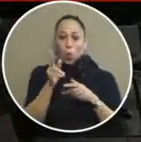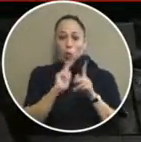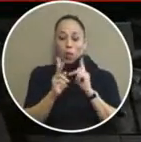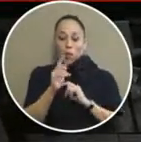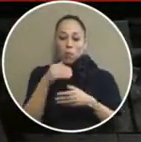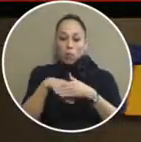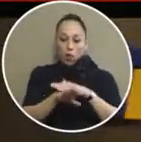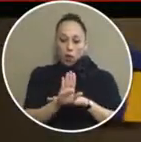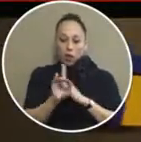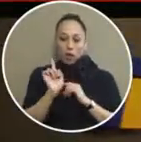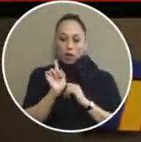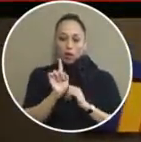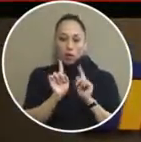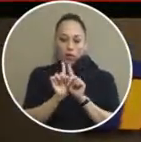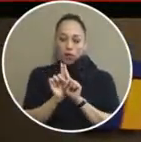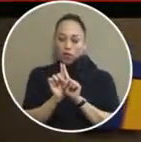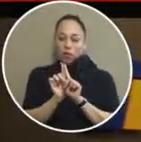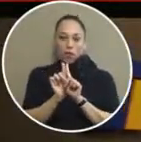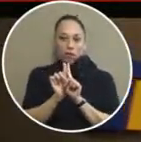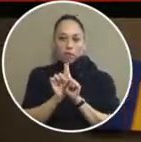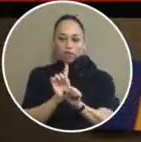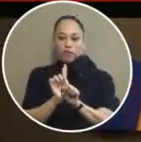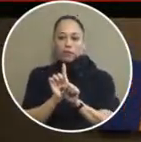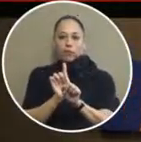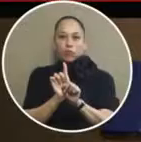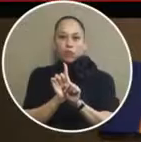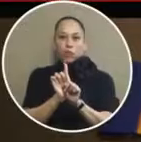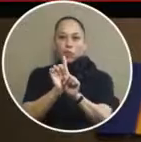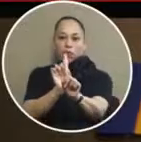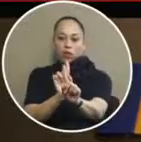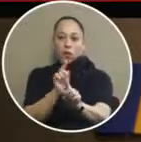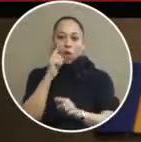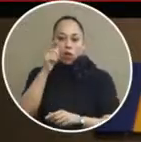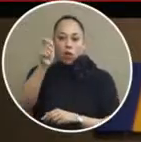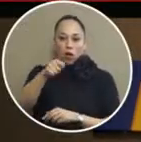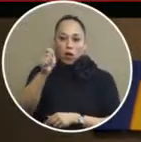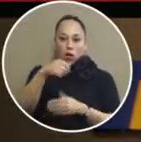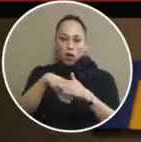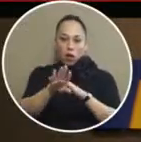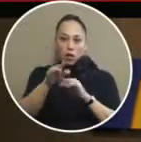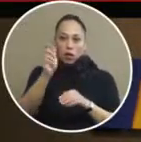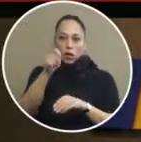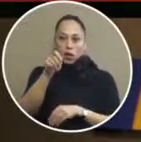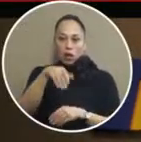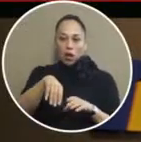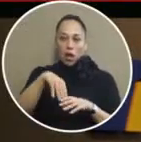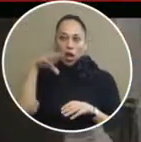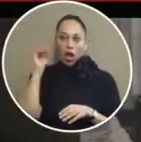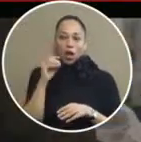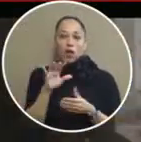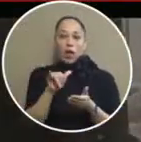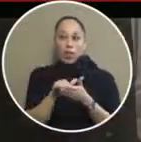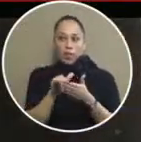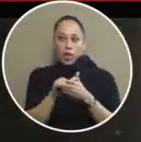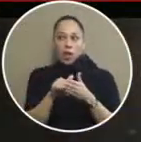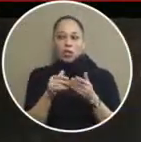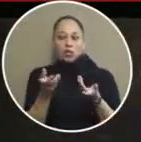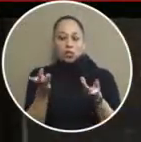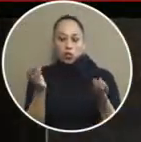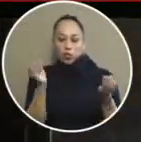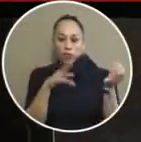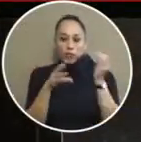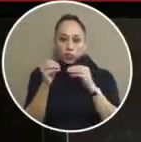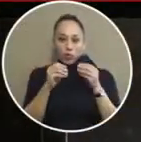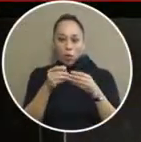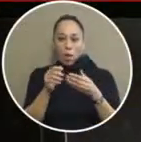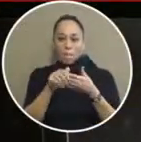they wait till the next person gets clocked in before they can go in there. Our engineering team here developed and they put together plastic